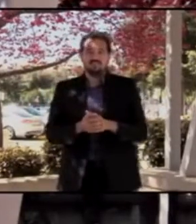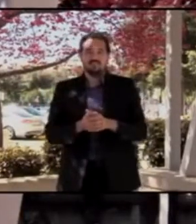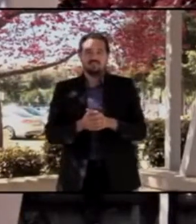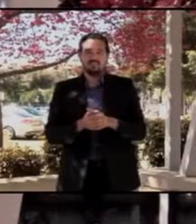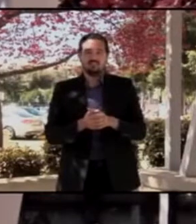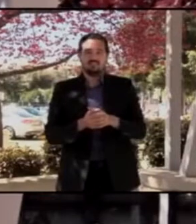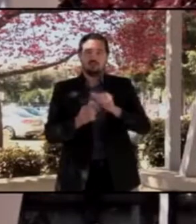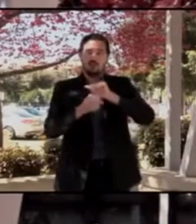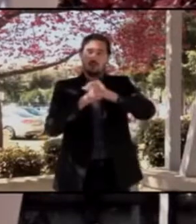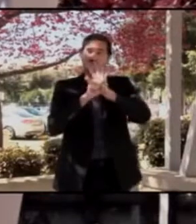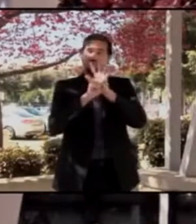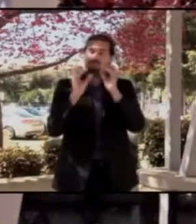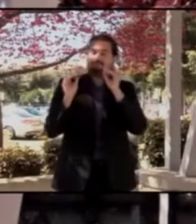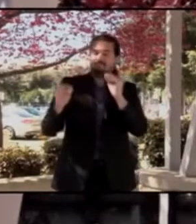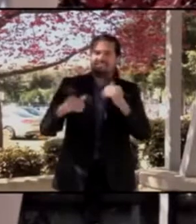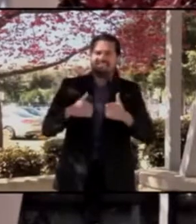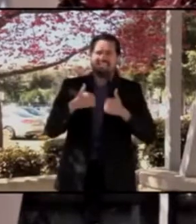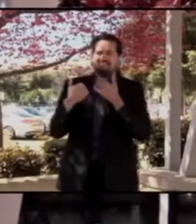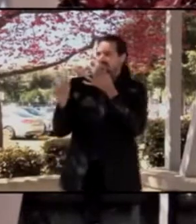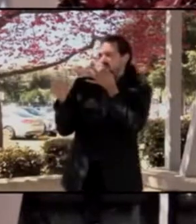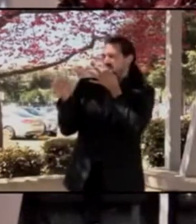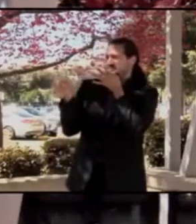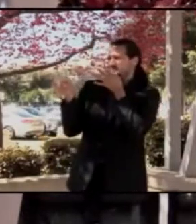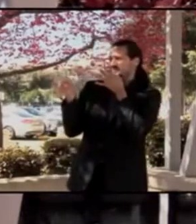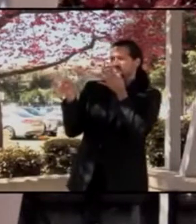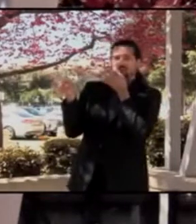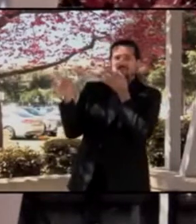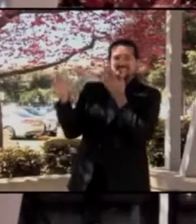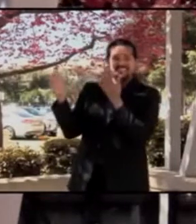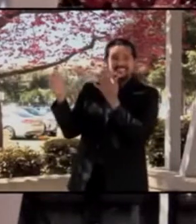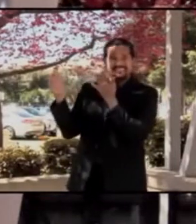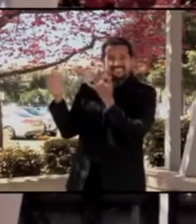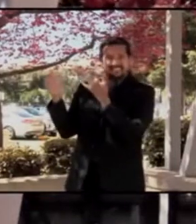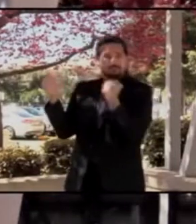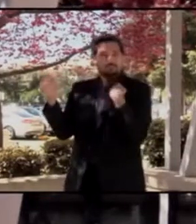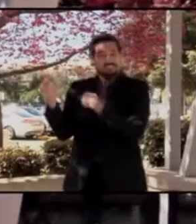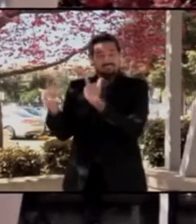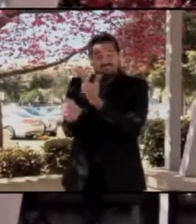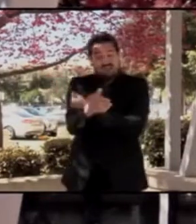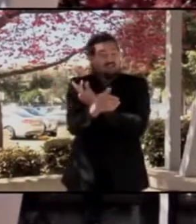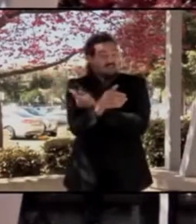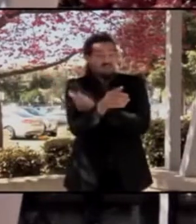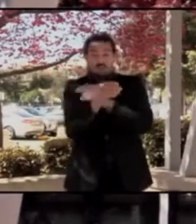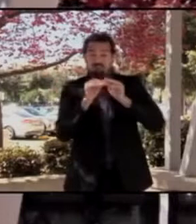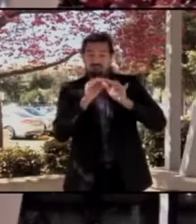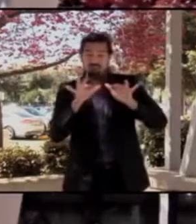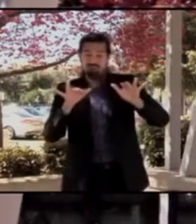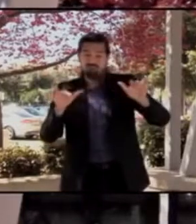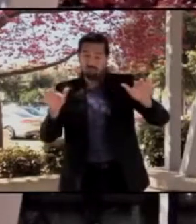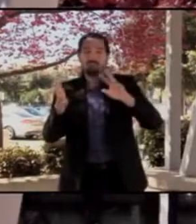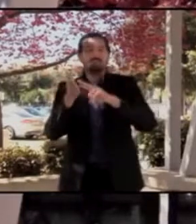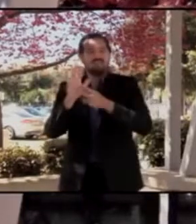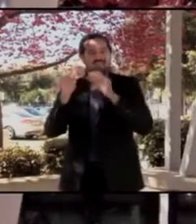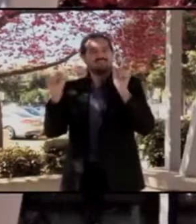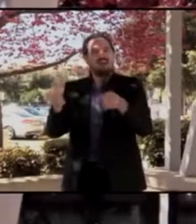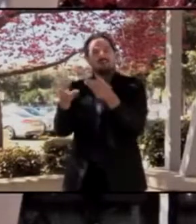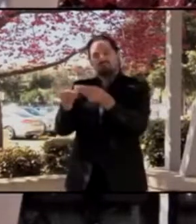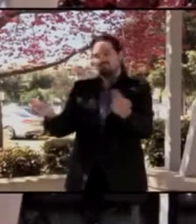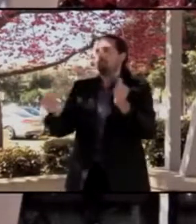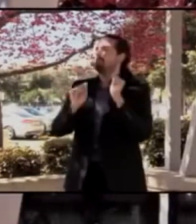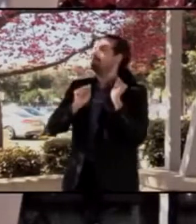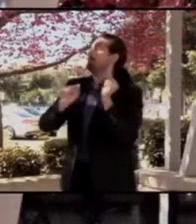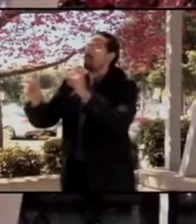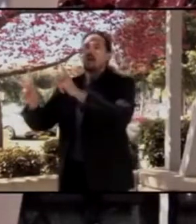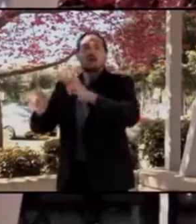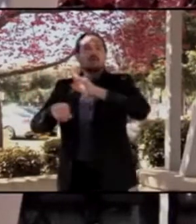bit and go back to the activities that we so cherish. So if you're one of the 1 million that's